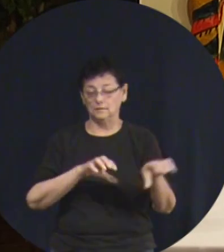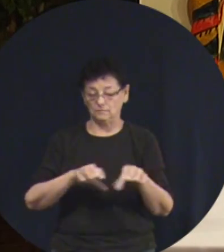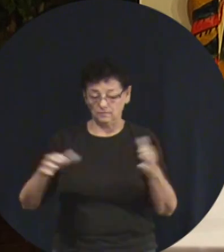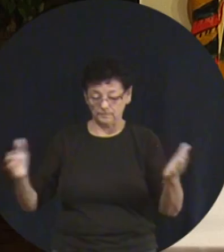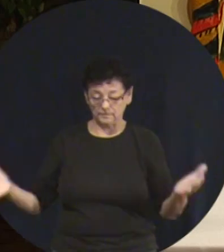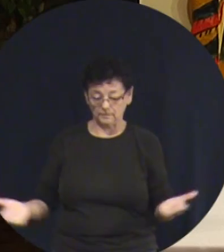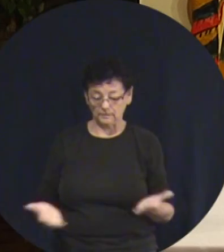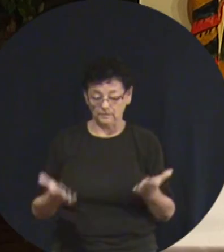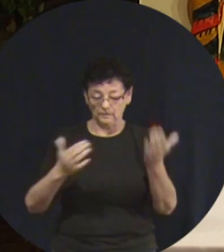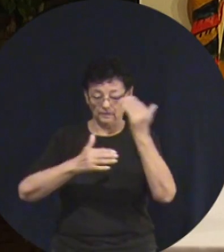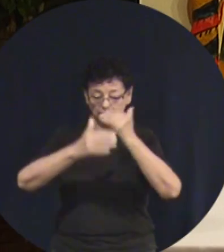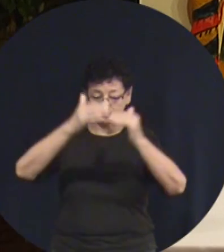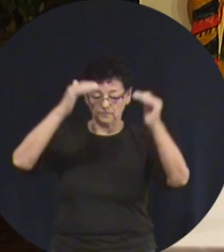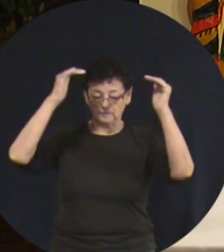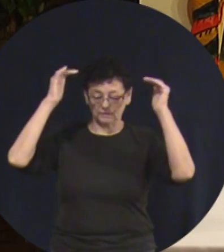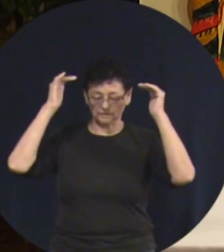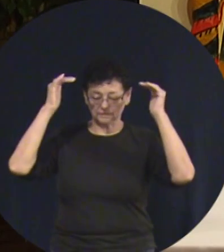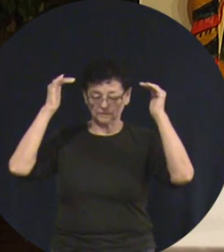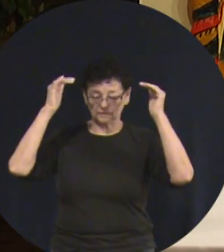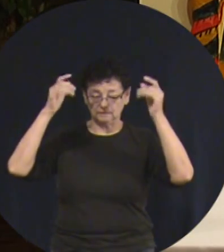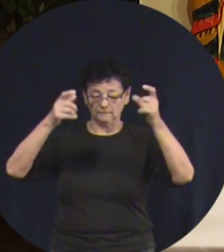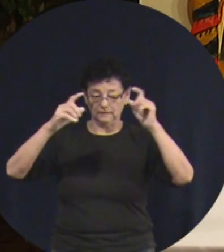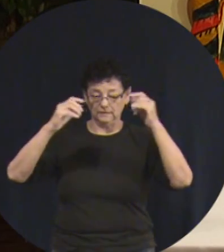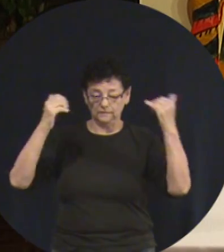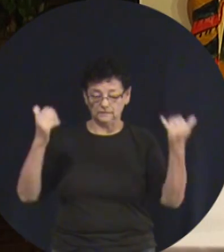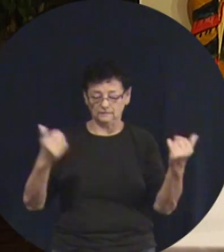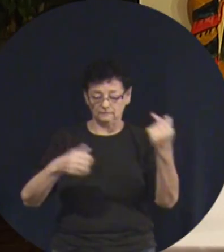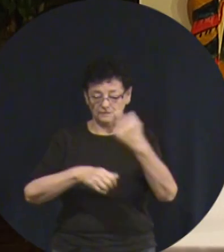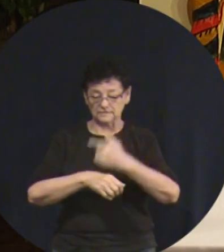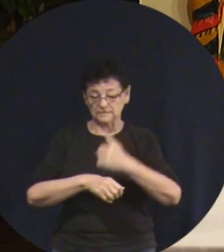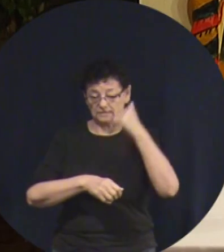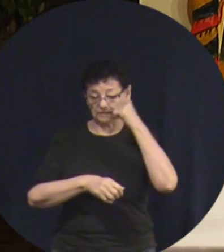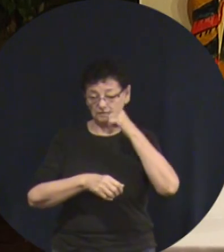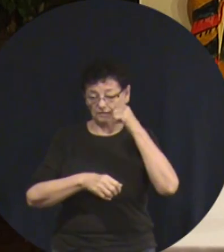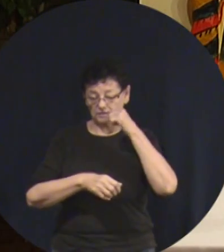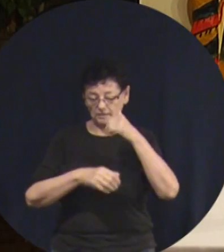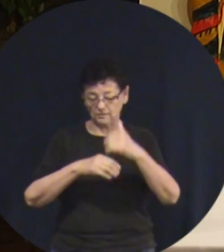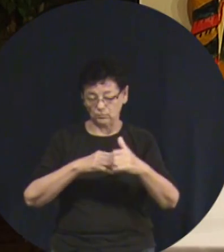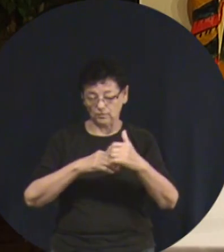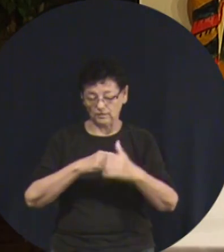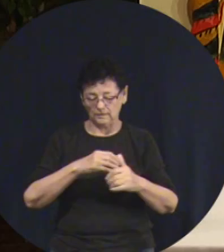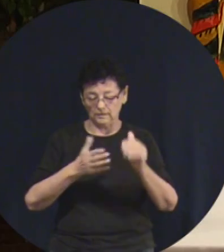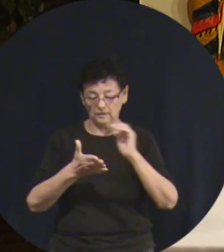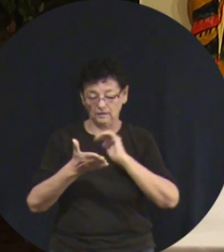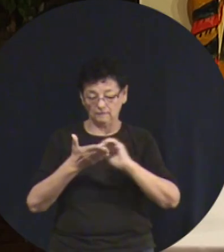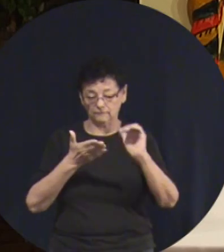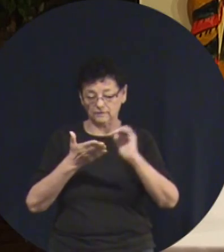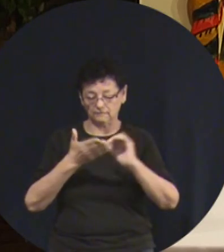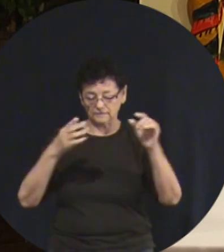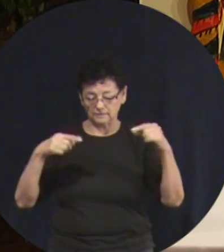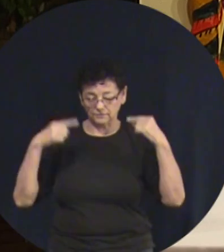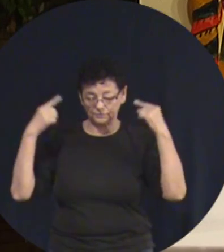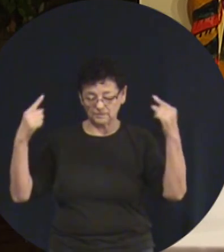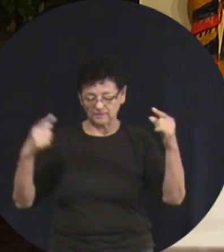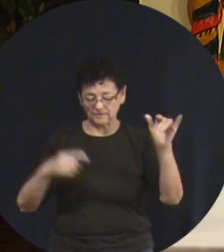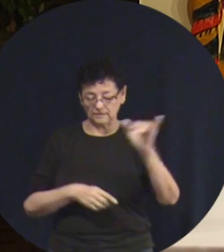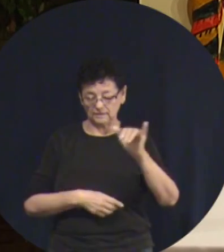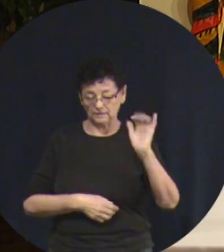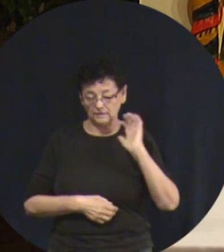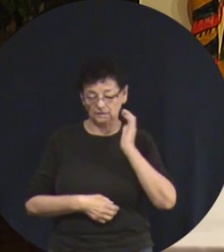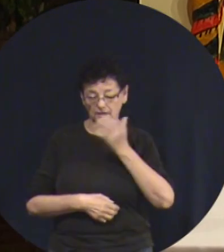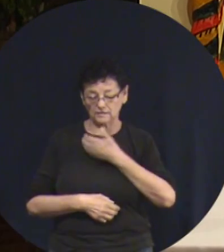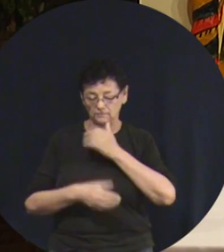to your kingdom. There we hope to enjoy forever the fullness of your glory, through Christ our Lord, through whom